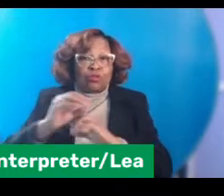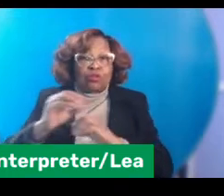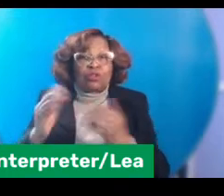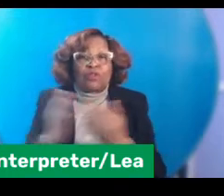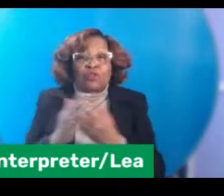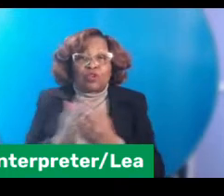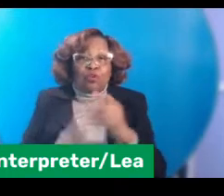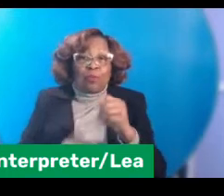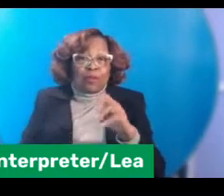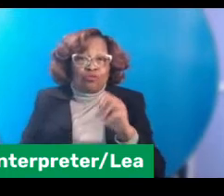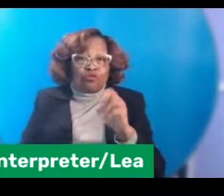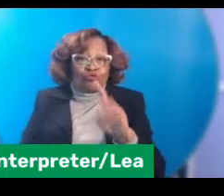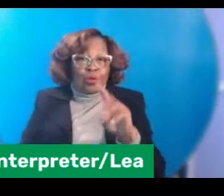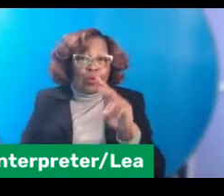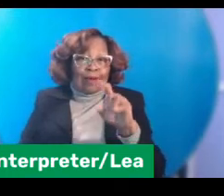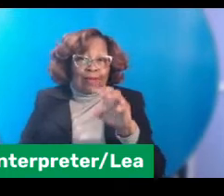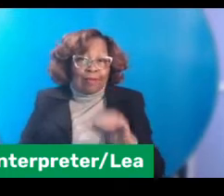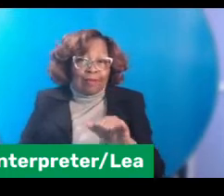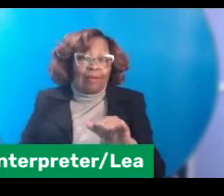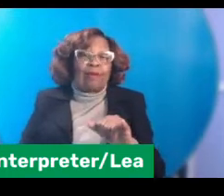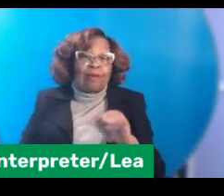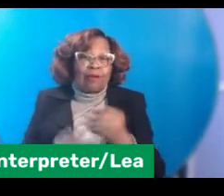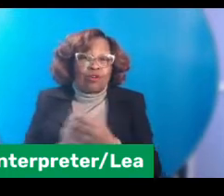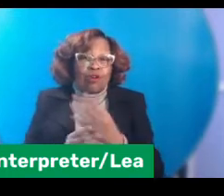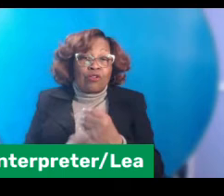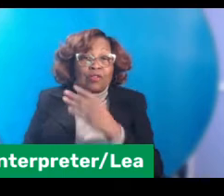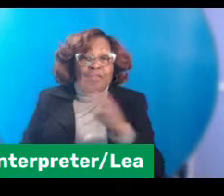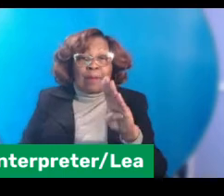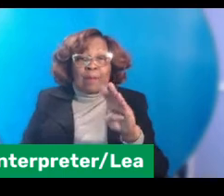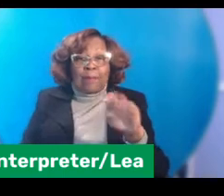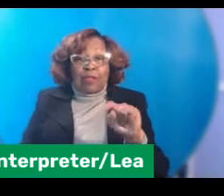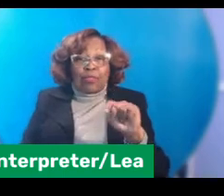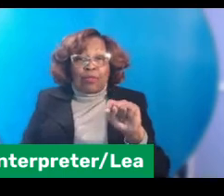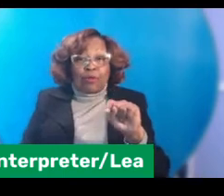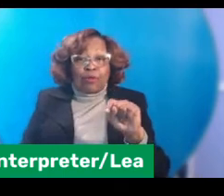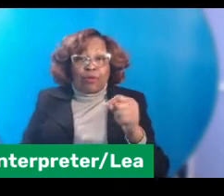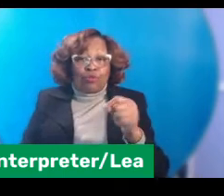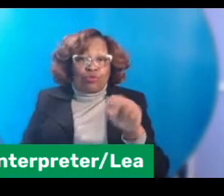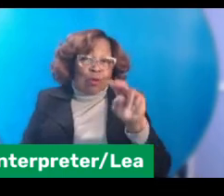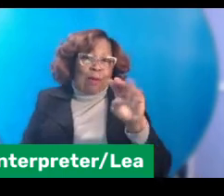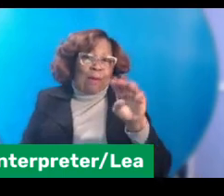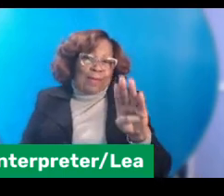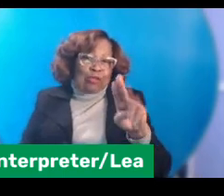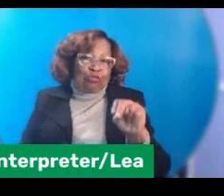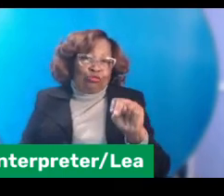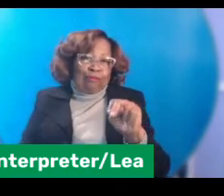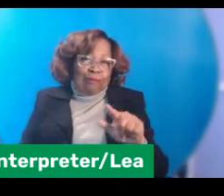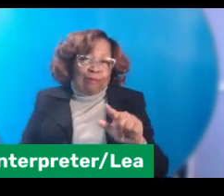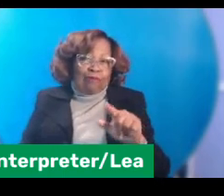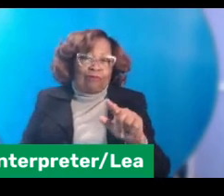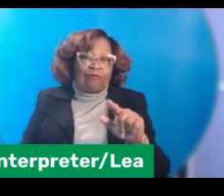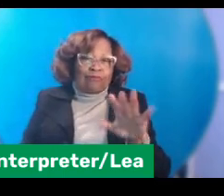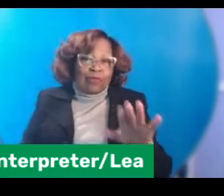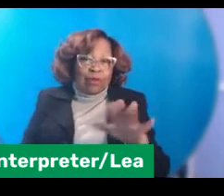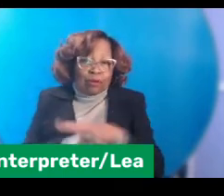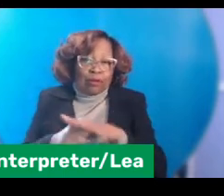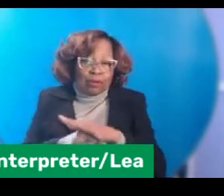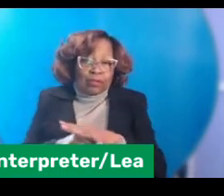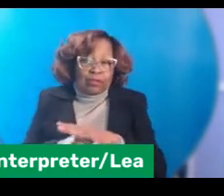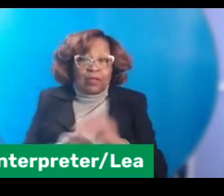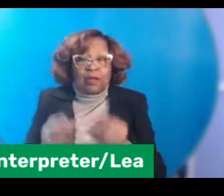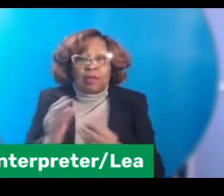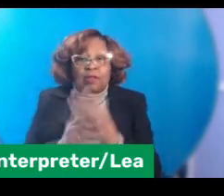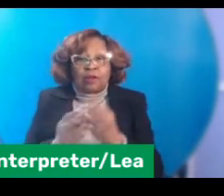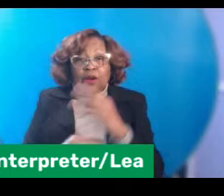Wiley Horticultural Garden at Bethel New Life's campus. This garden was built